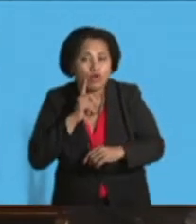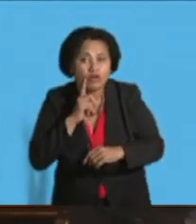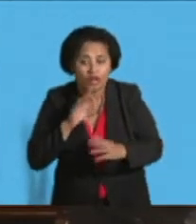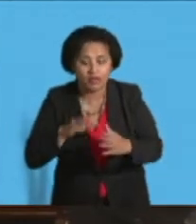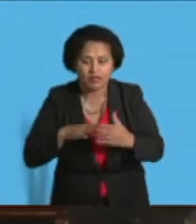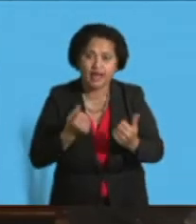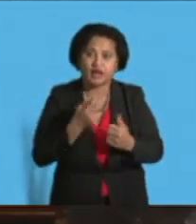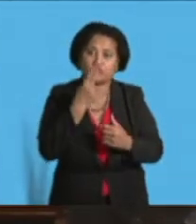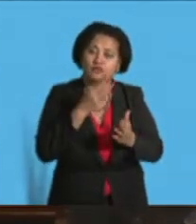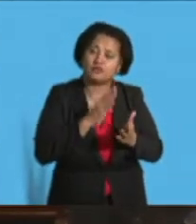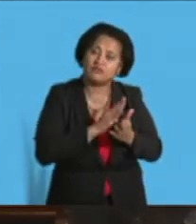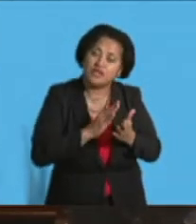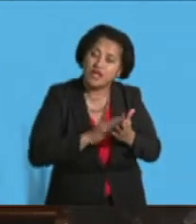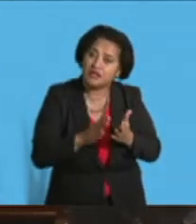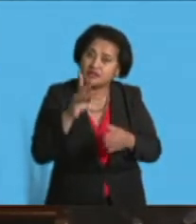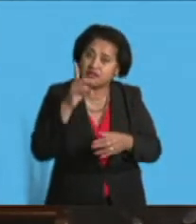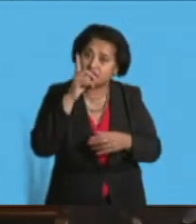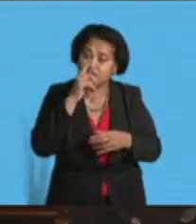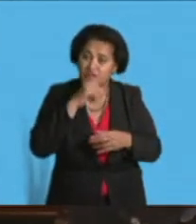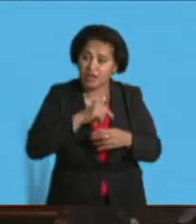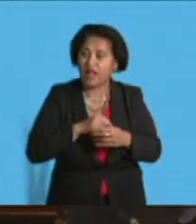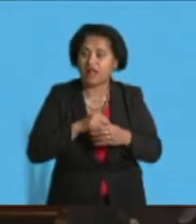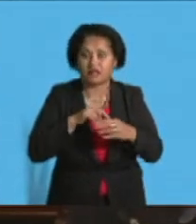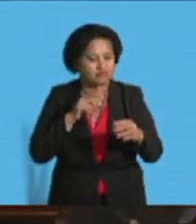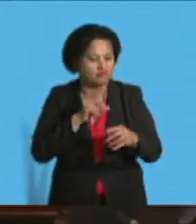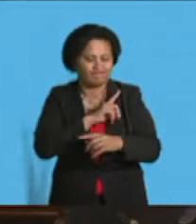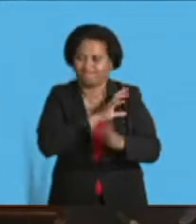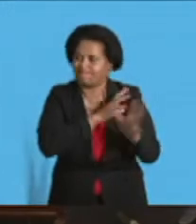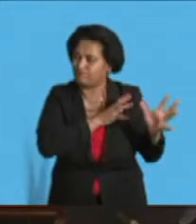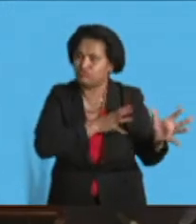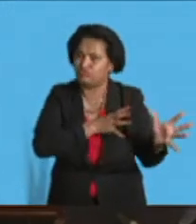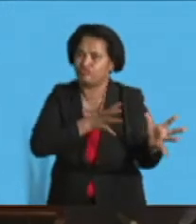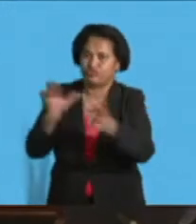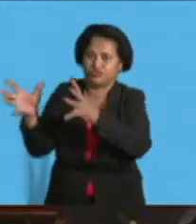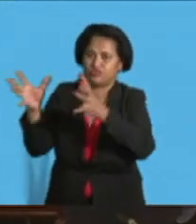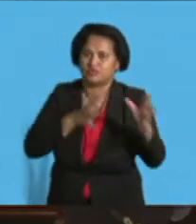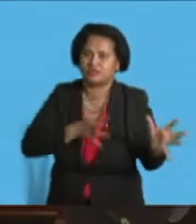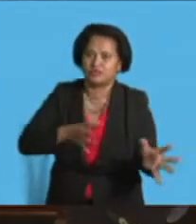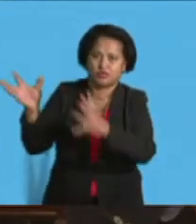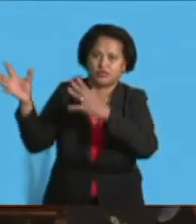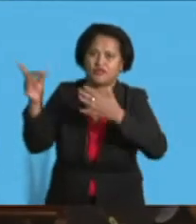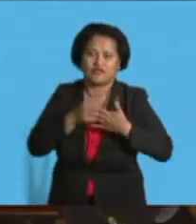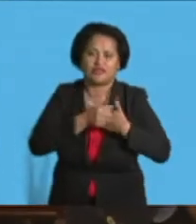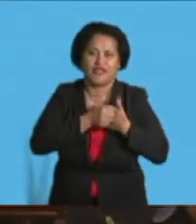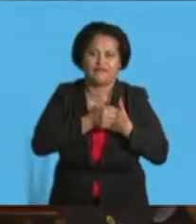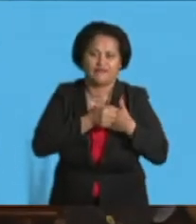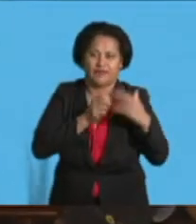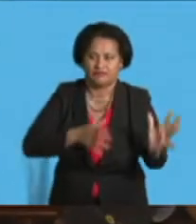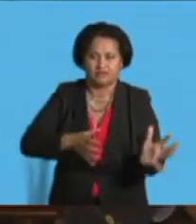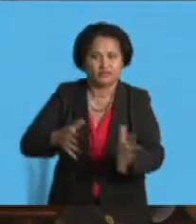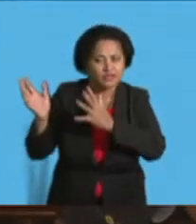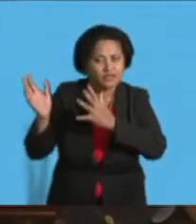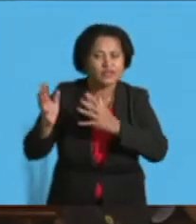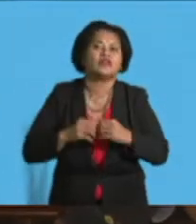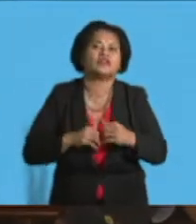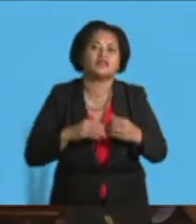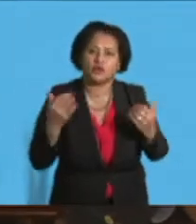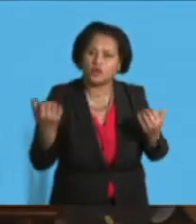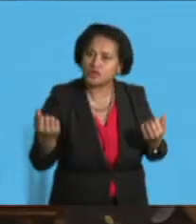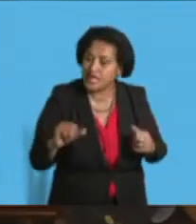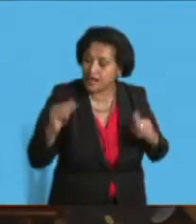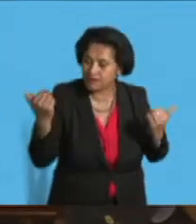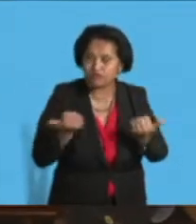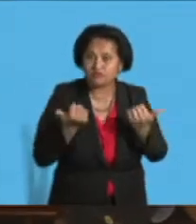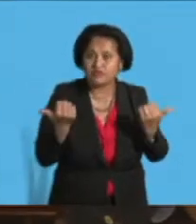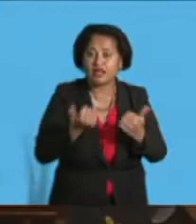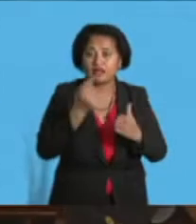million people have been ordered to evacuate. PM Shinzo Abe said rescuers were working against time. There are still many people missing